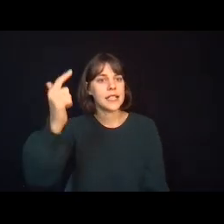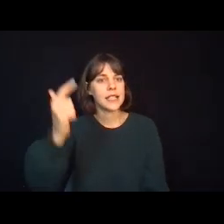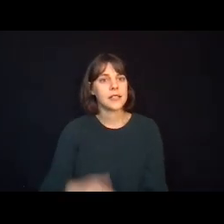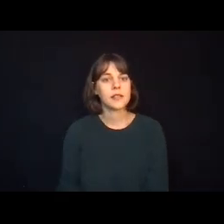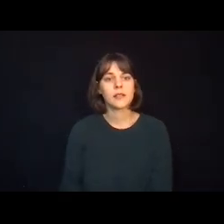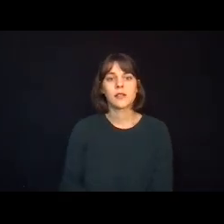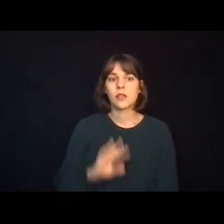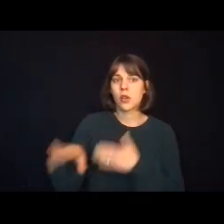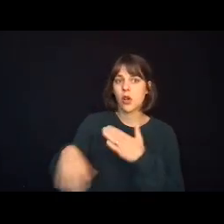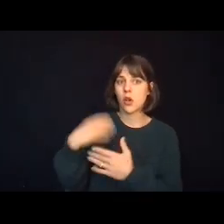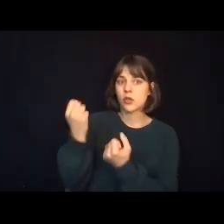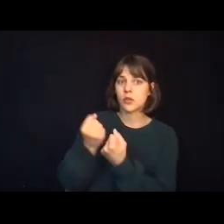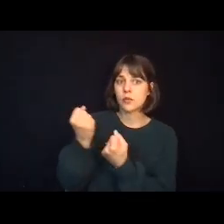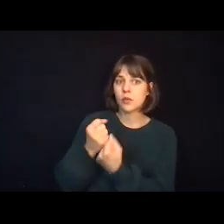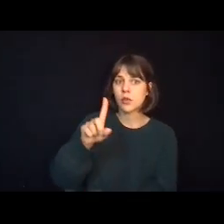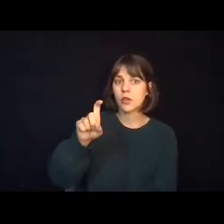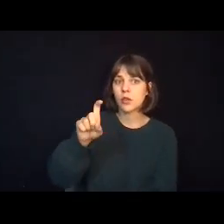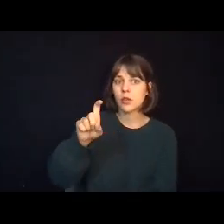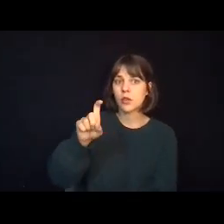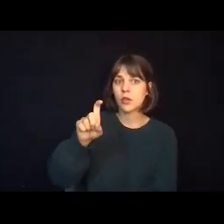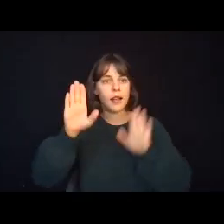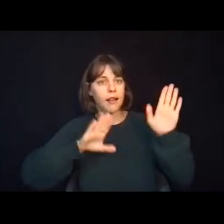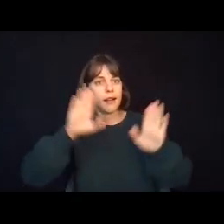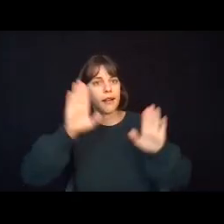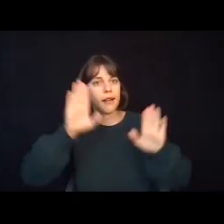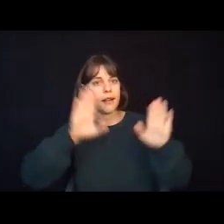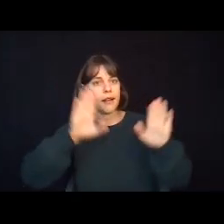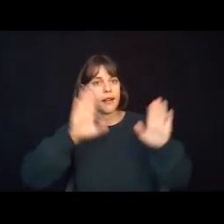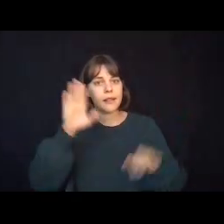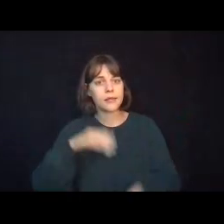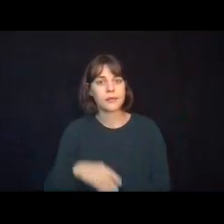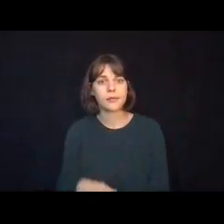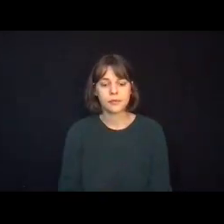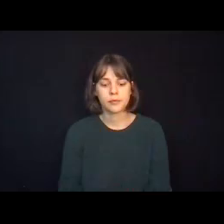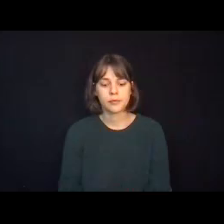All in favor? Aye. Aye.